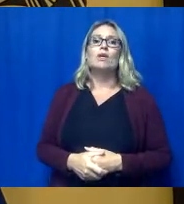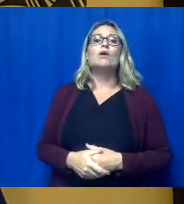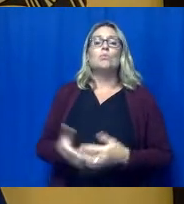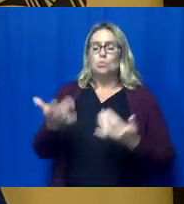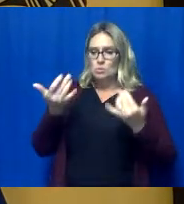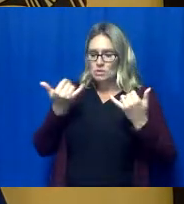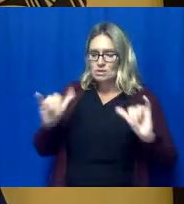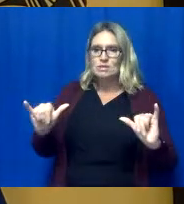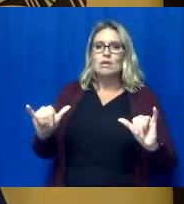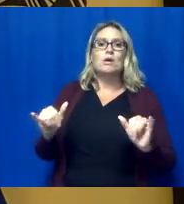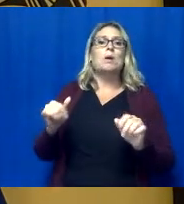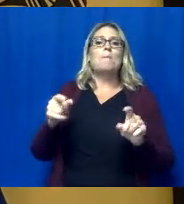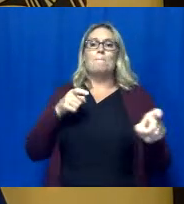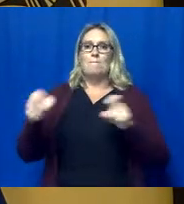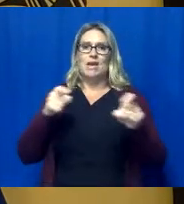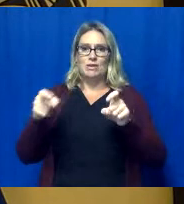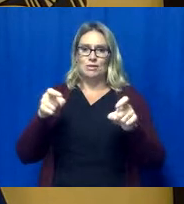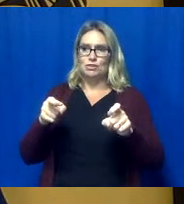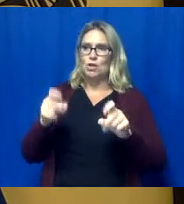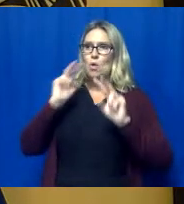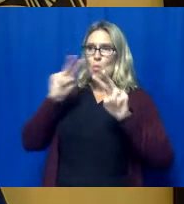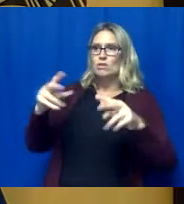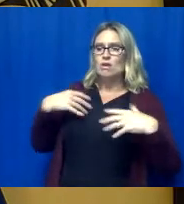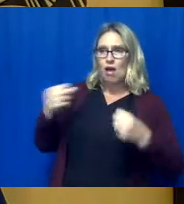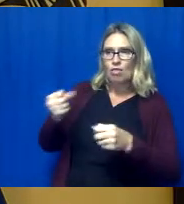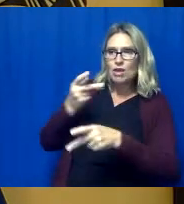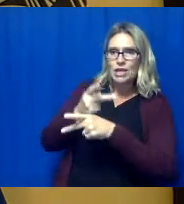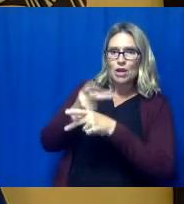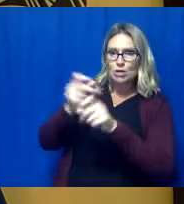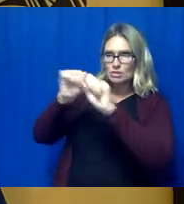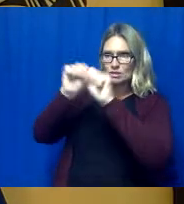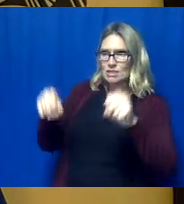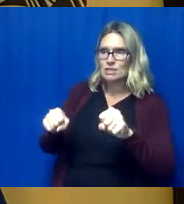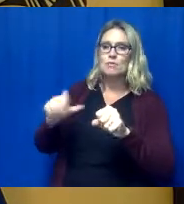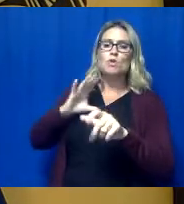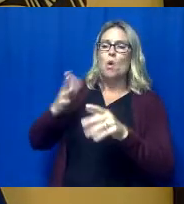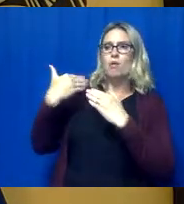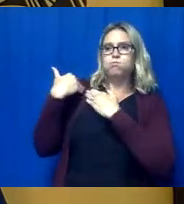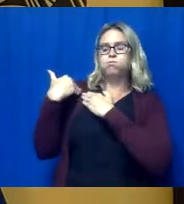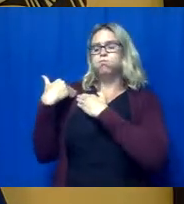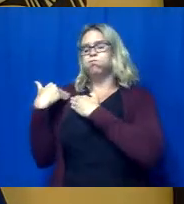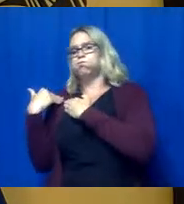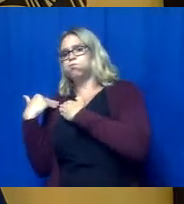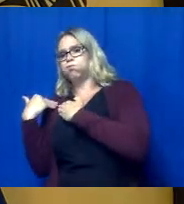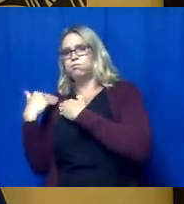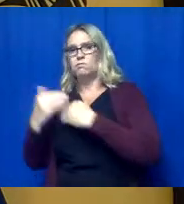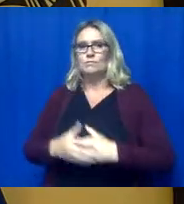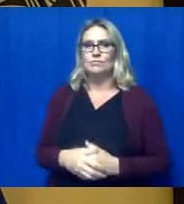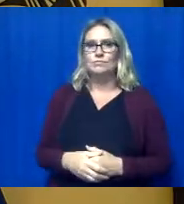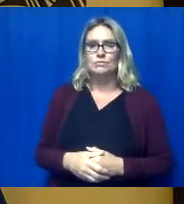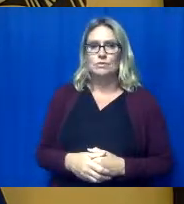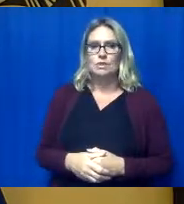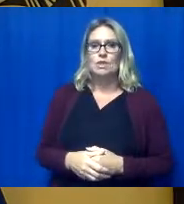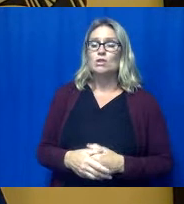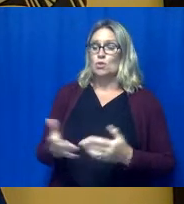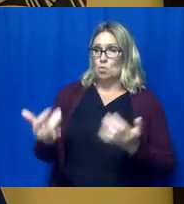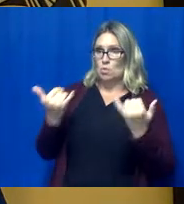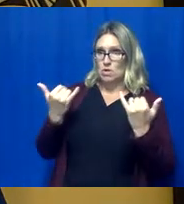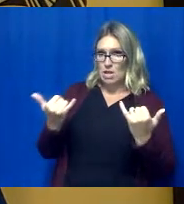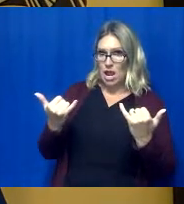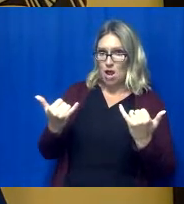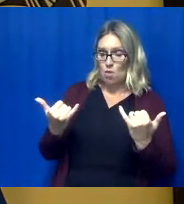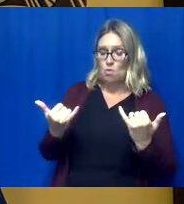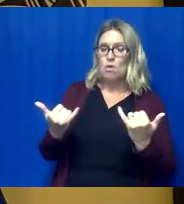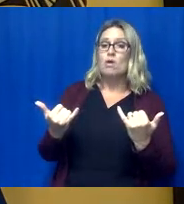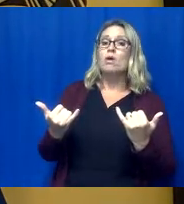and manage is our healthcare system and preventing it from becoming overwhelmed. So to reach that point now, more than ever, we need